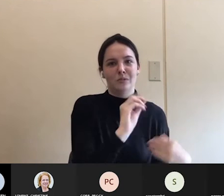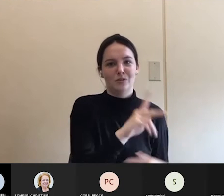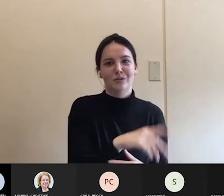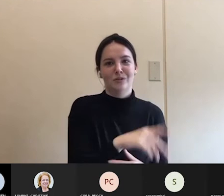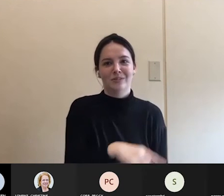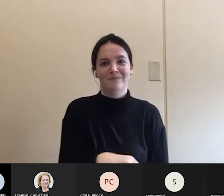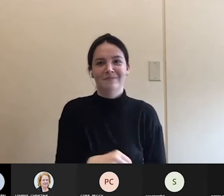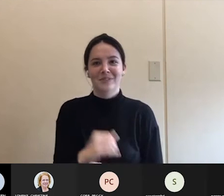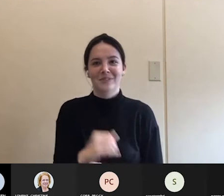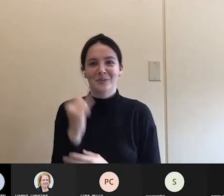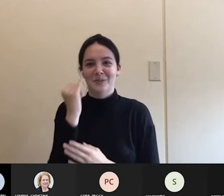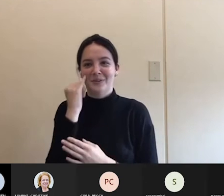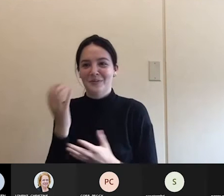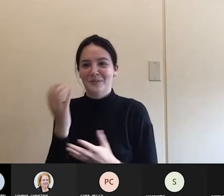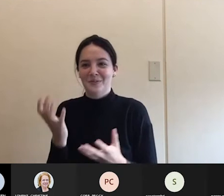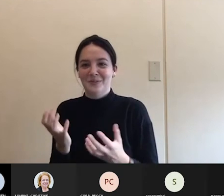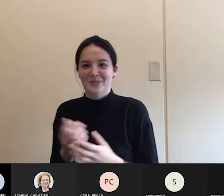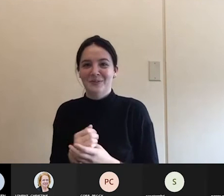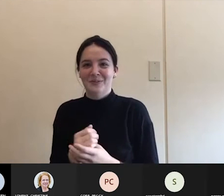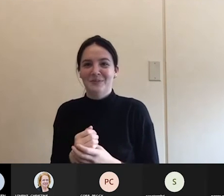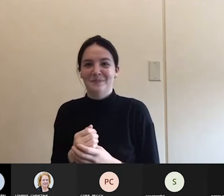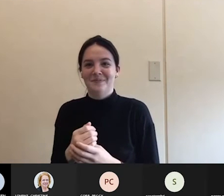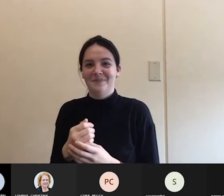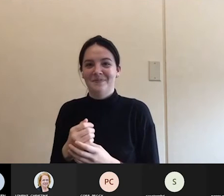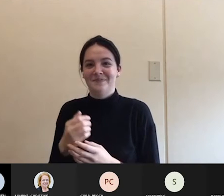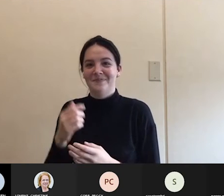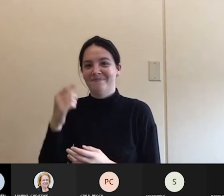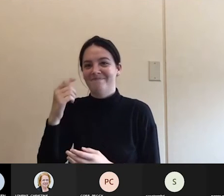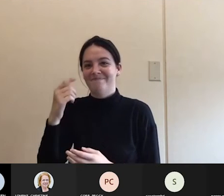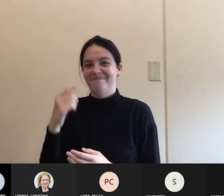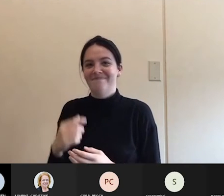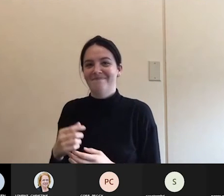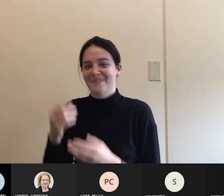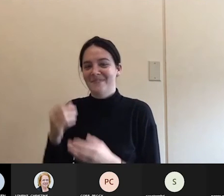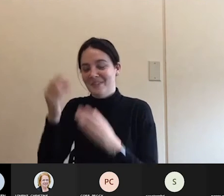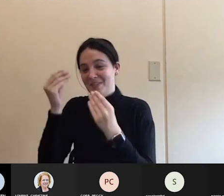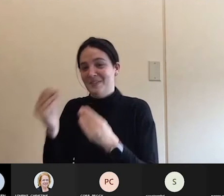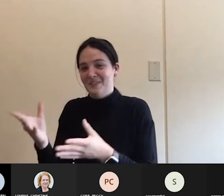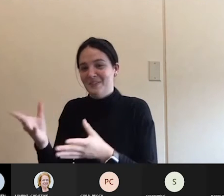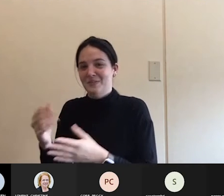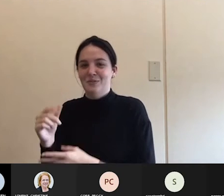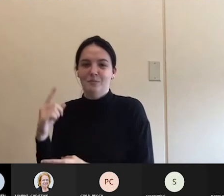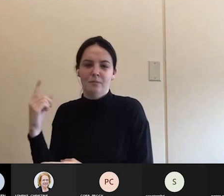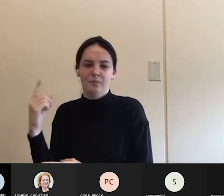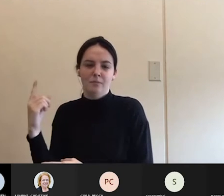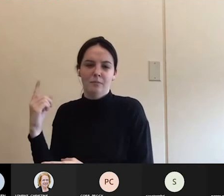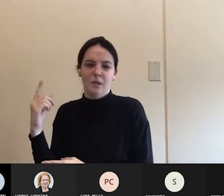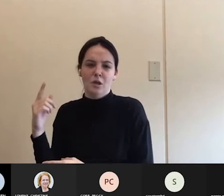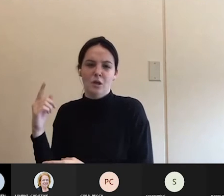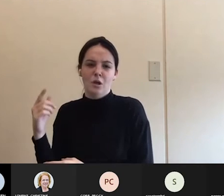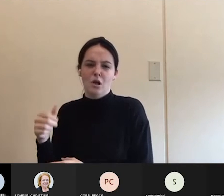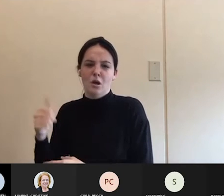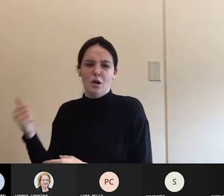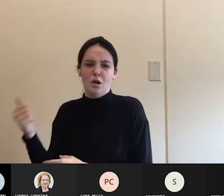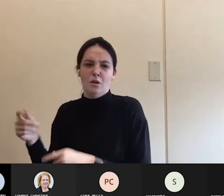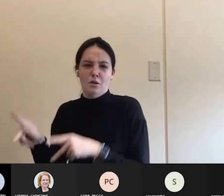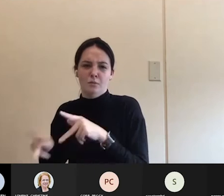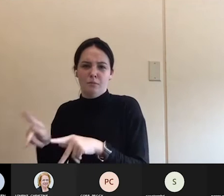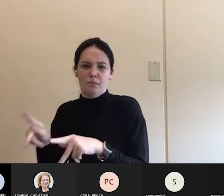here except the dogs, and the dogs really don't care. They're excited when I have bottle rockets. So,